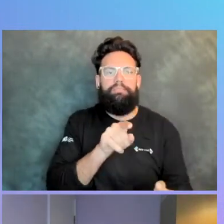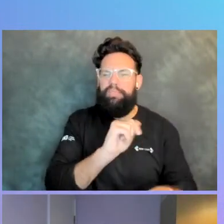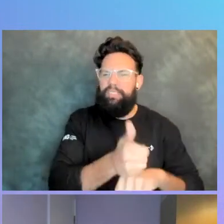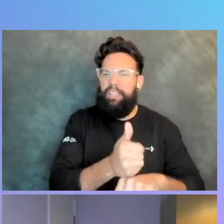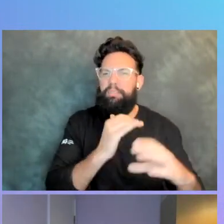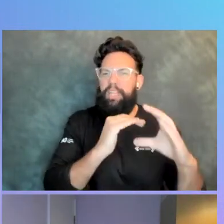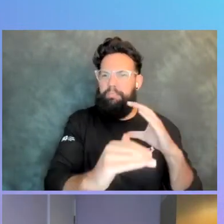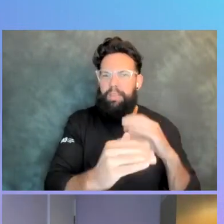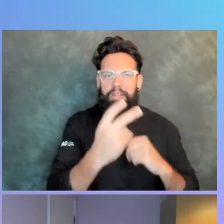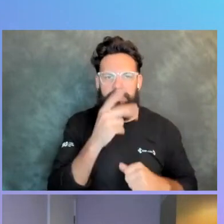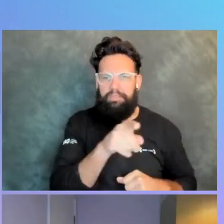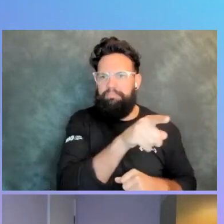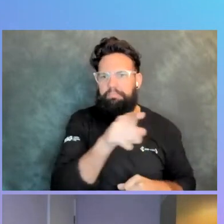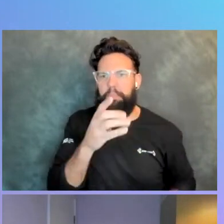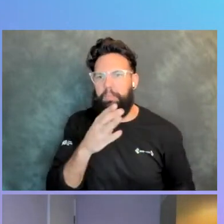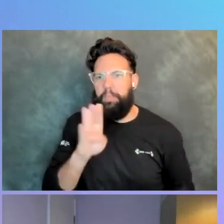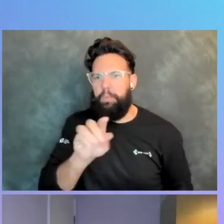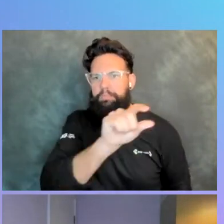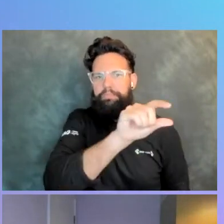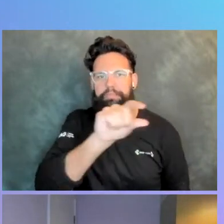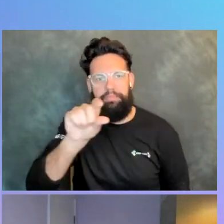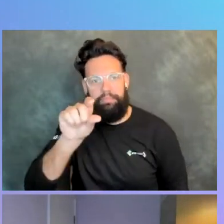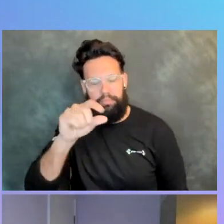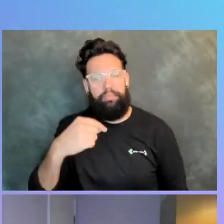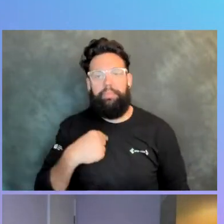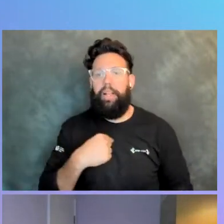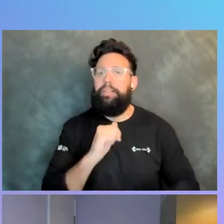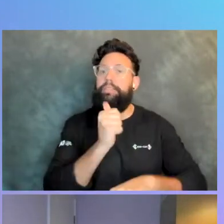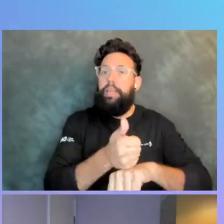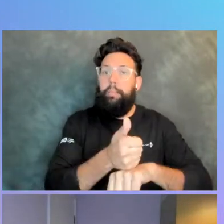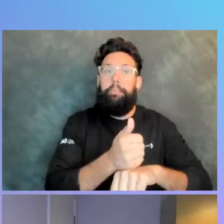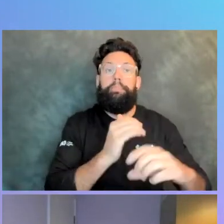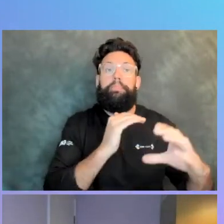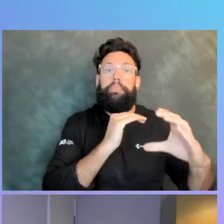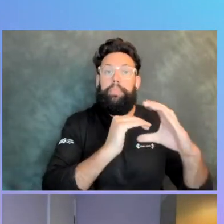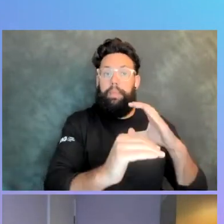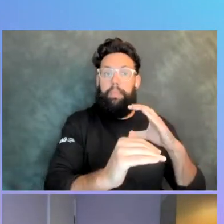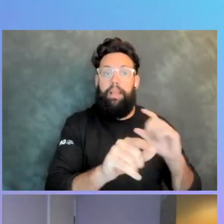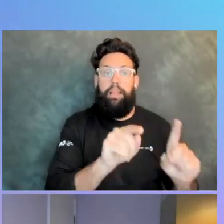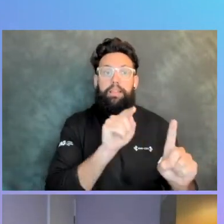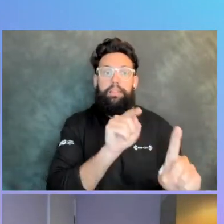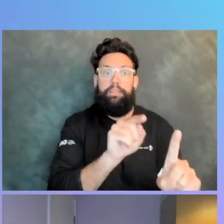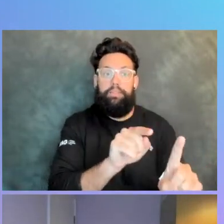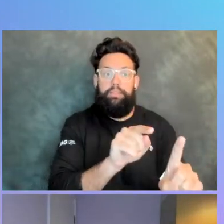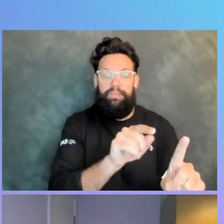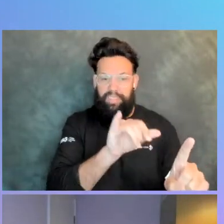accessibility@hl.co.uk. I created that dedicated inbox, the address of which is featured